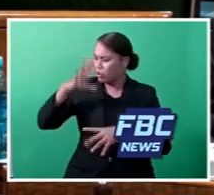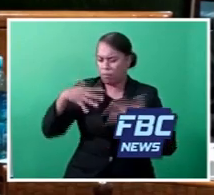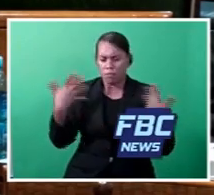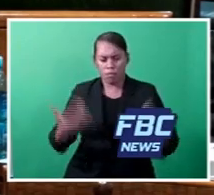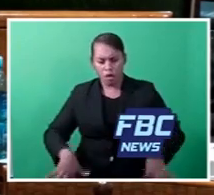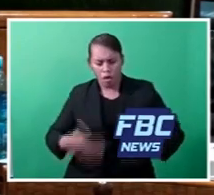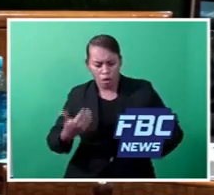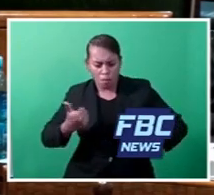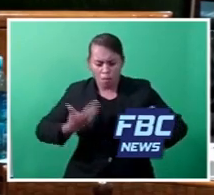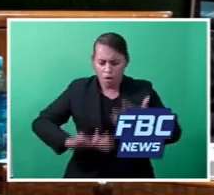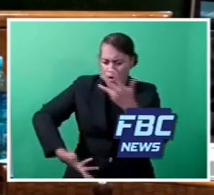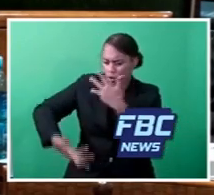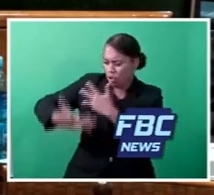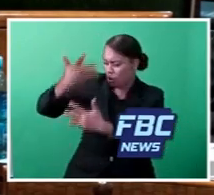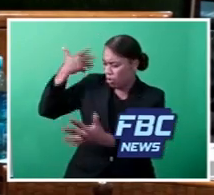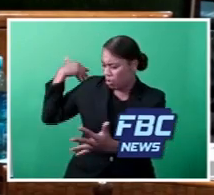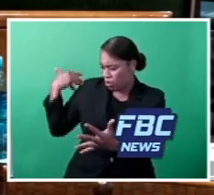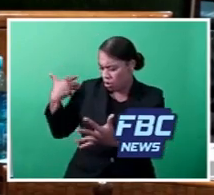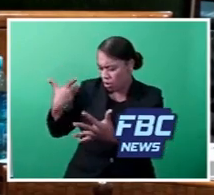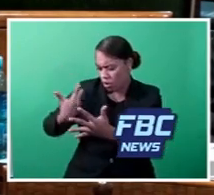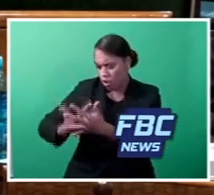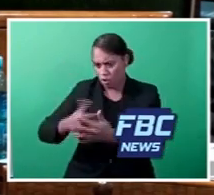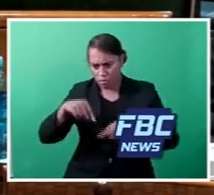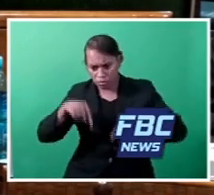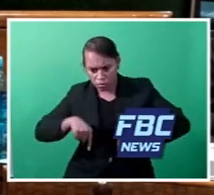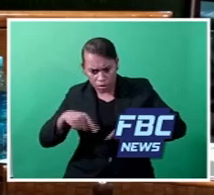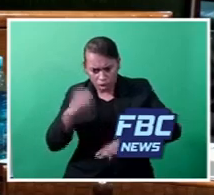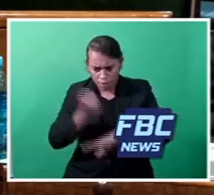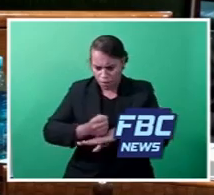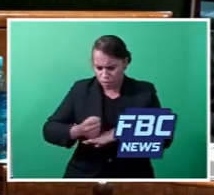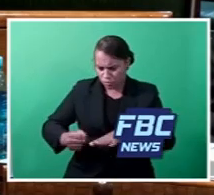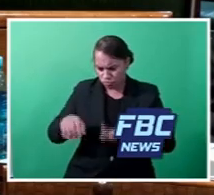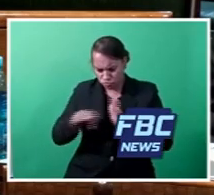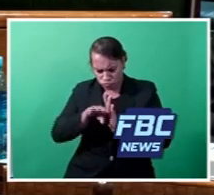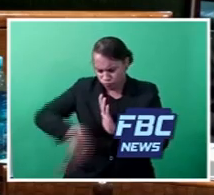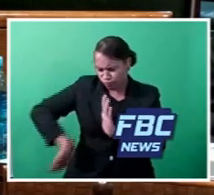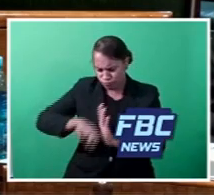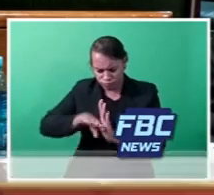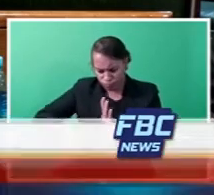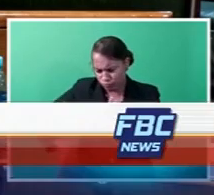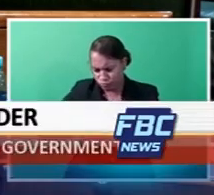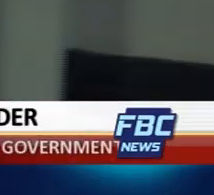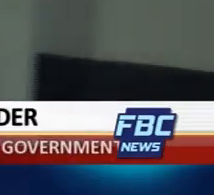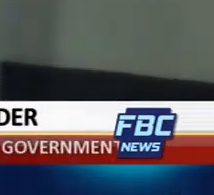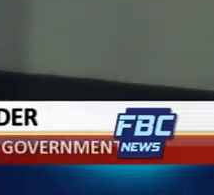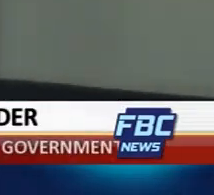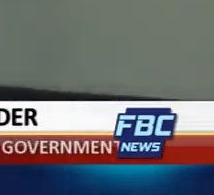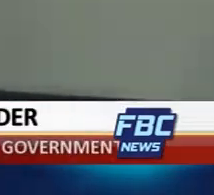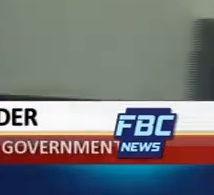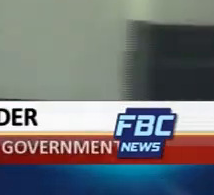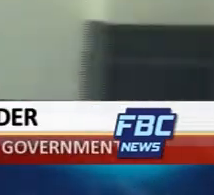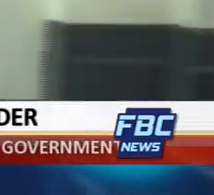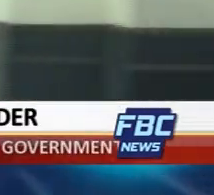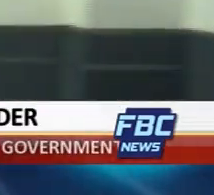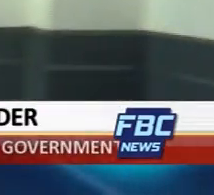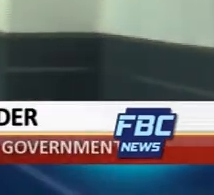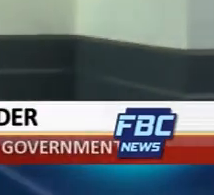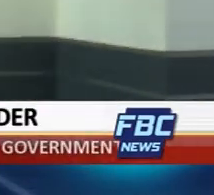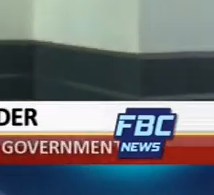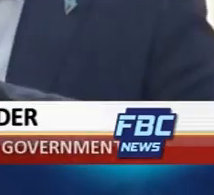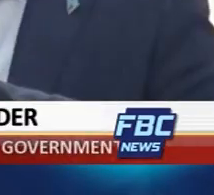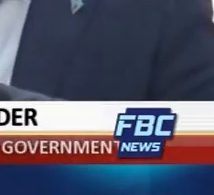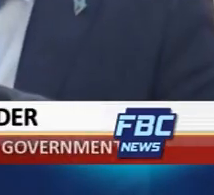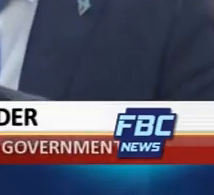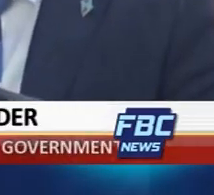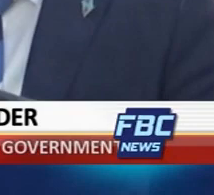until this government wrecked that relationship. And they are continuing to wreck the relationship. Disputing this fact, government says it